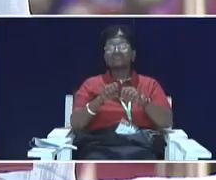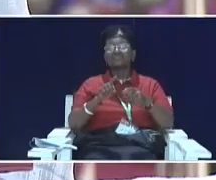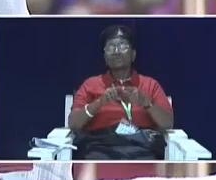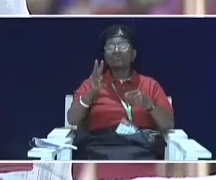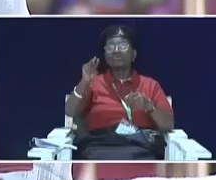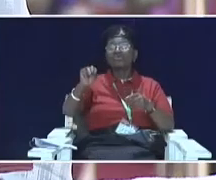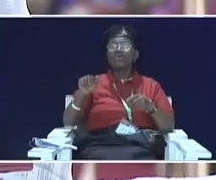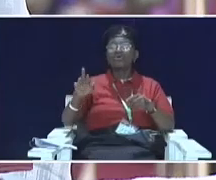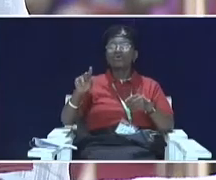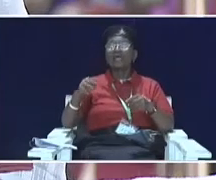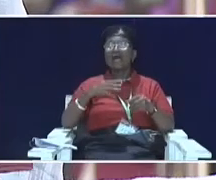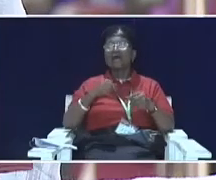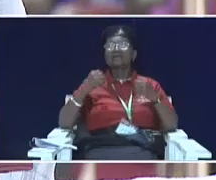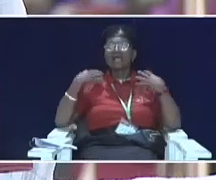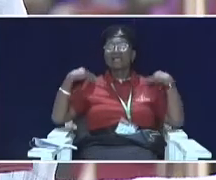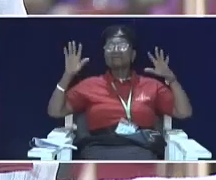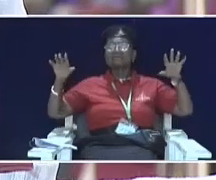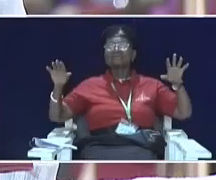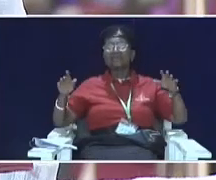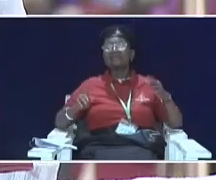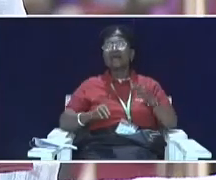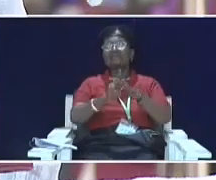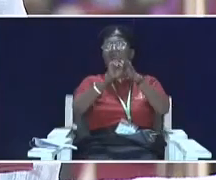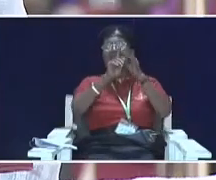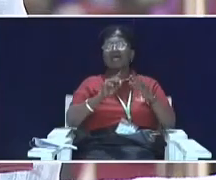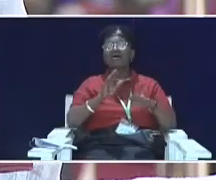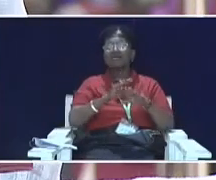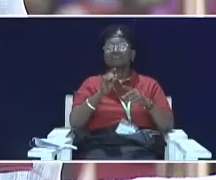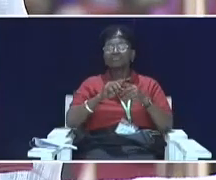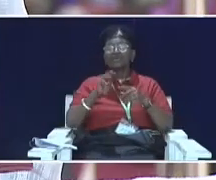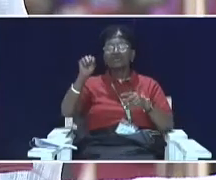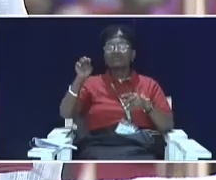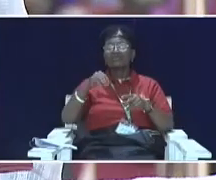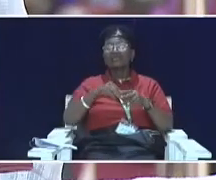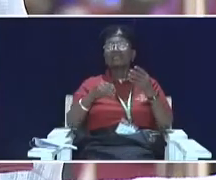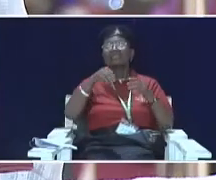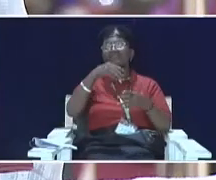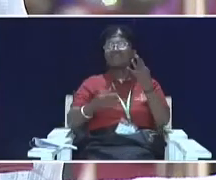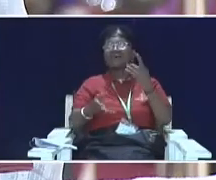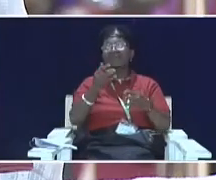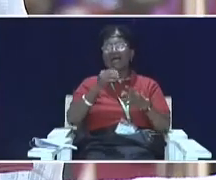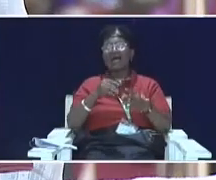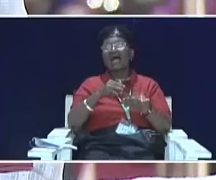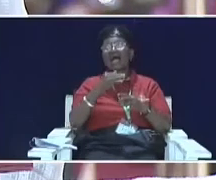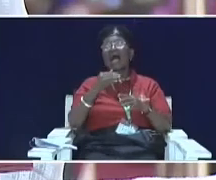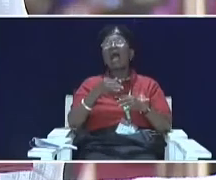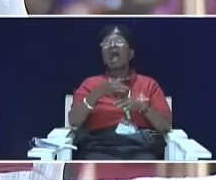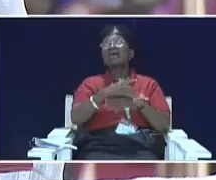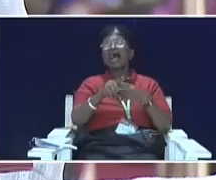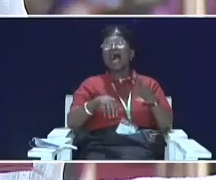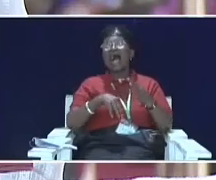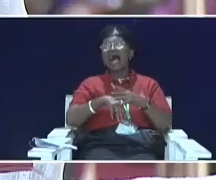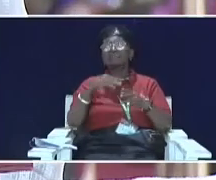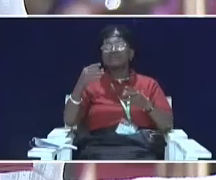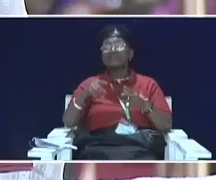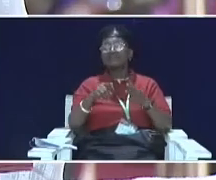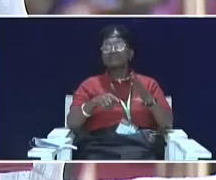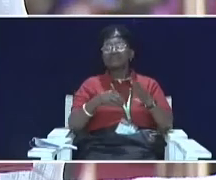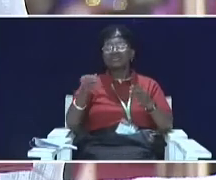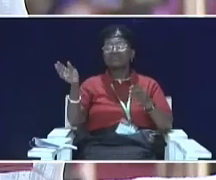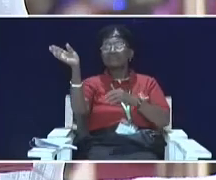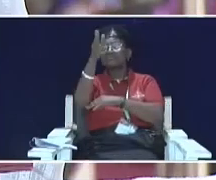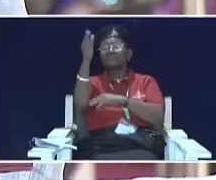And the angel of the Lord appeared unto him in a flame of fire out of the midst of a bush. And he looked,